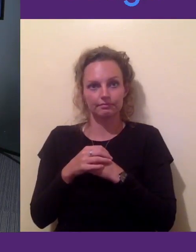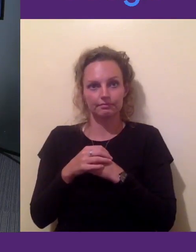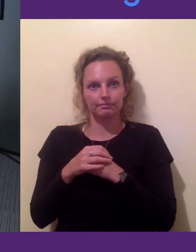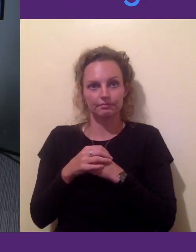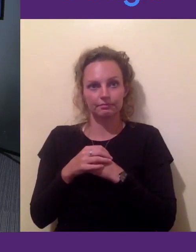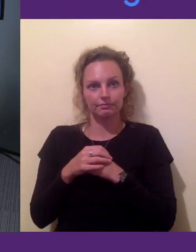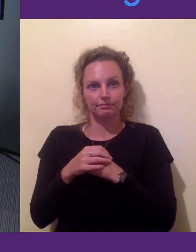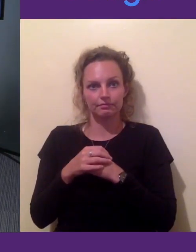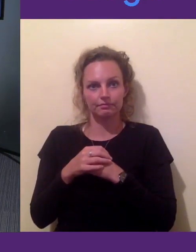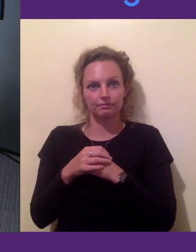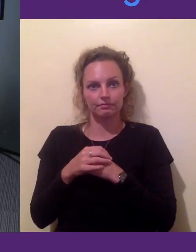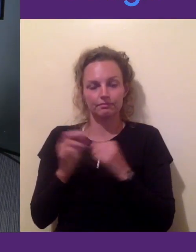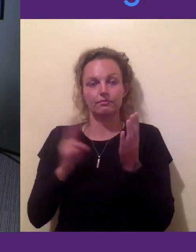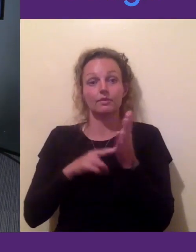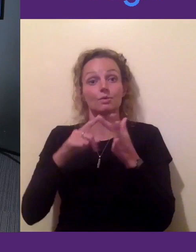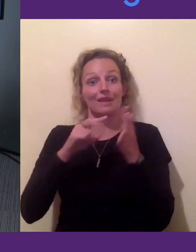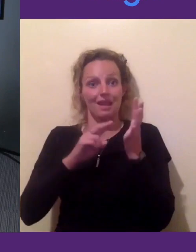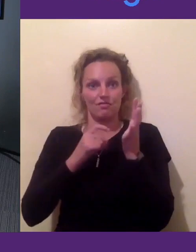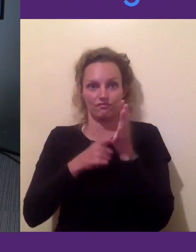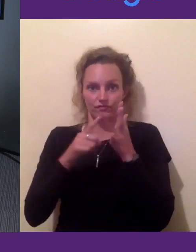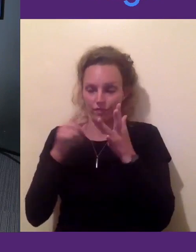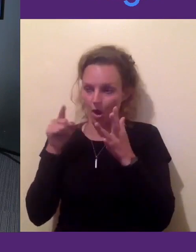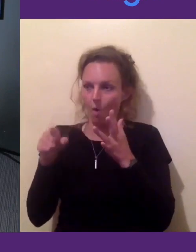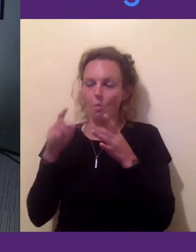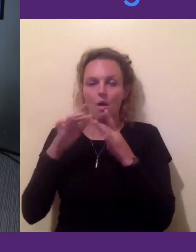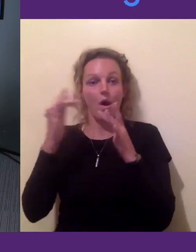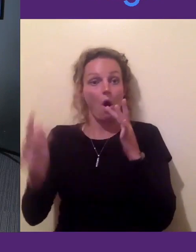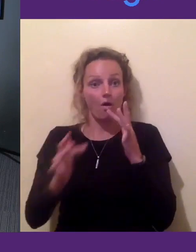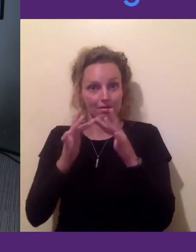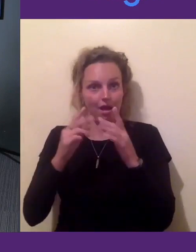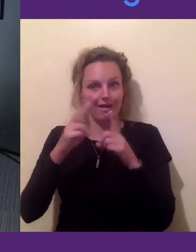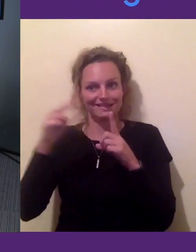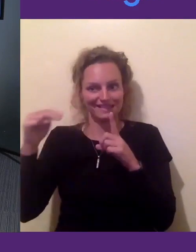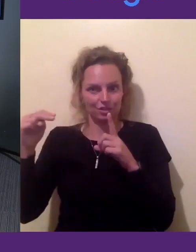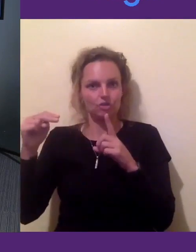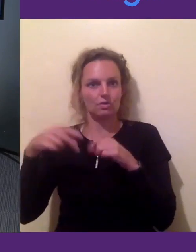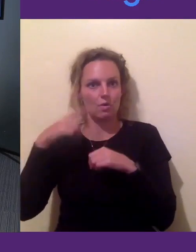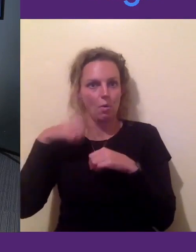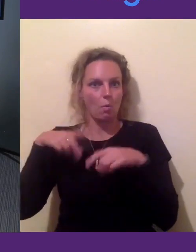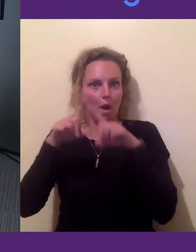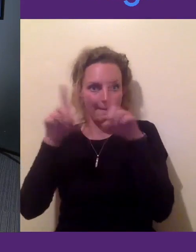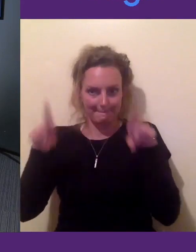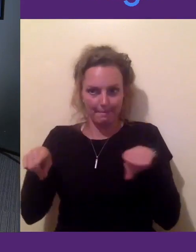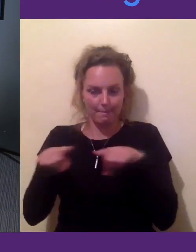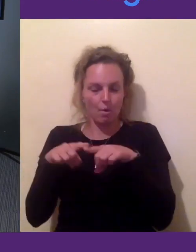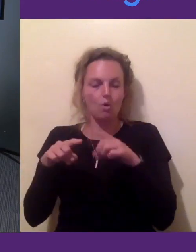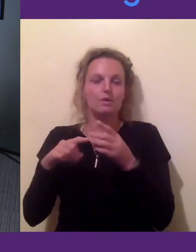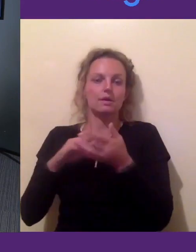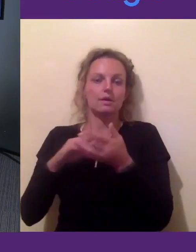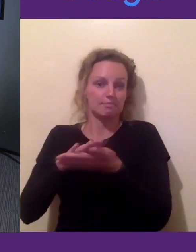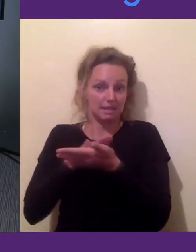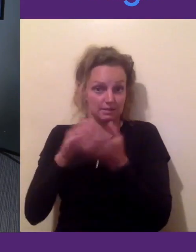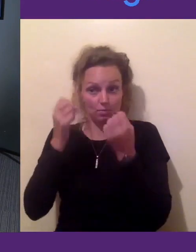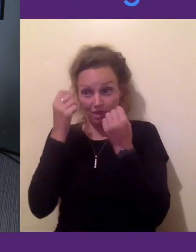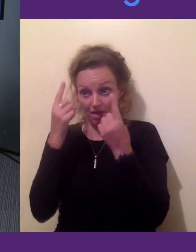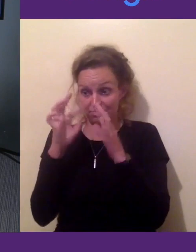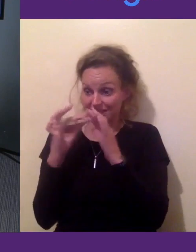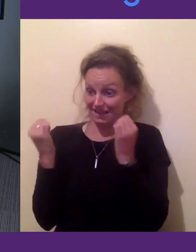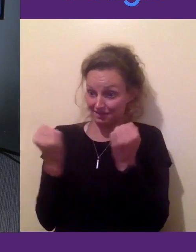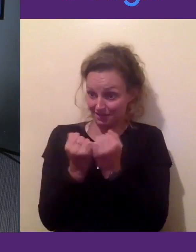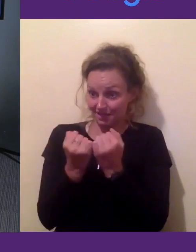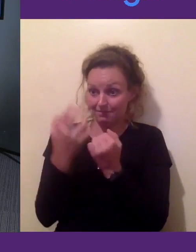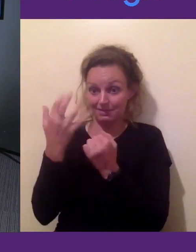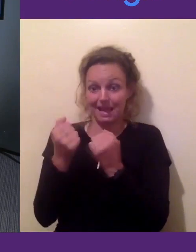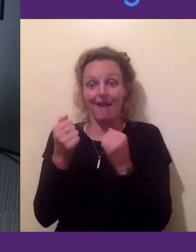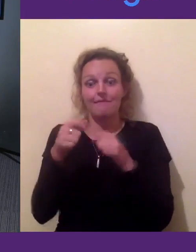enables distributed teams to work effectively together. And so we understand that teams include people of lots of different backgrounds, experiences,